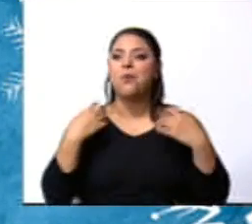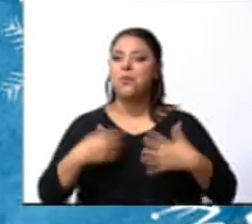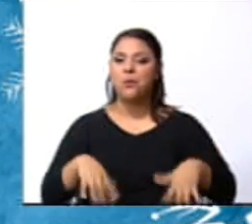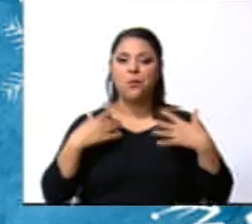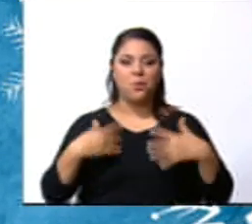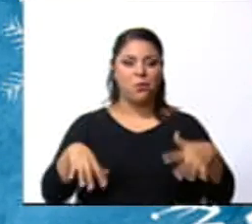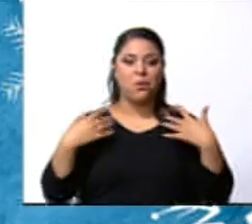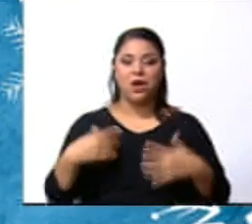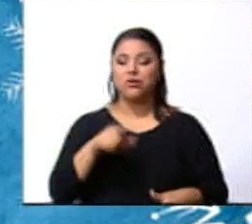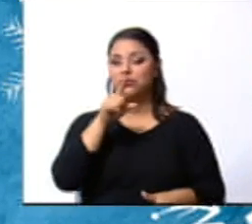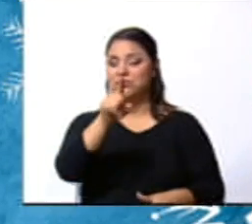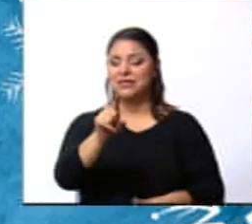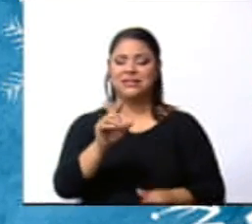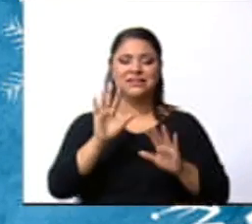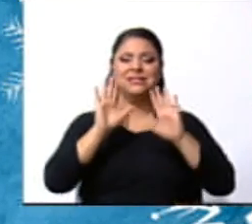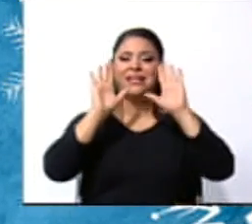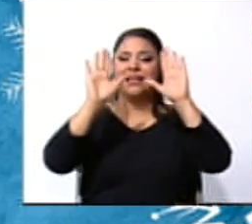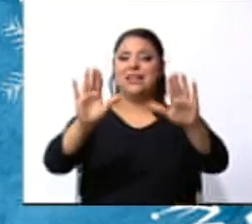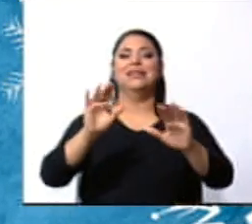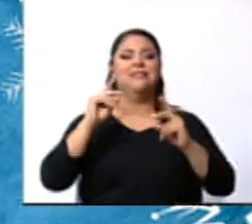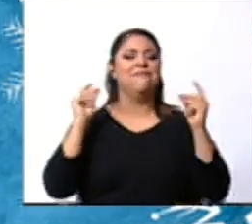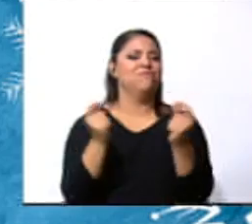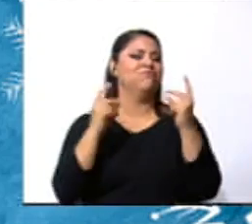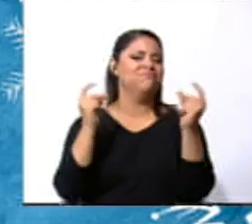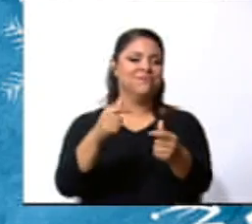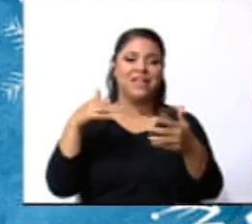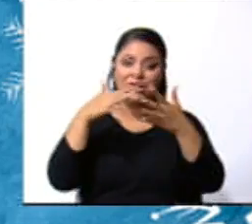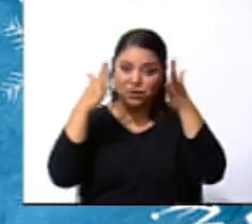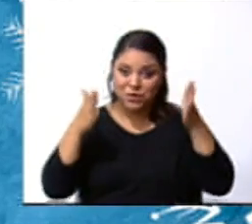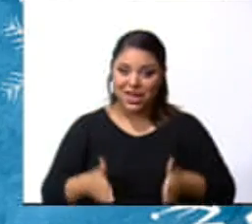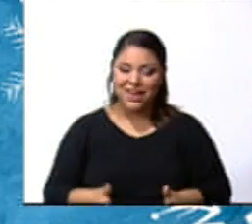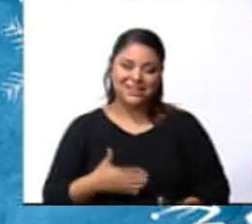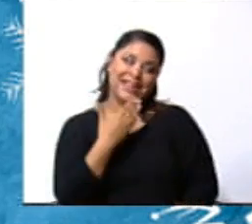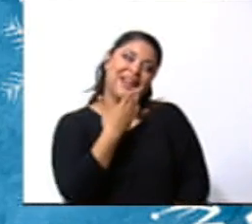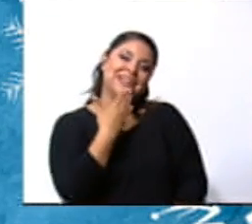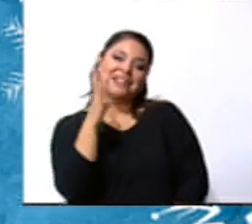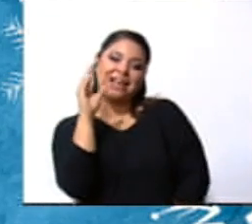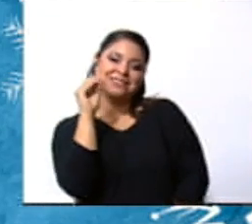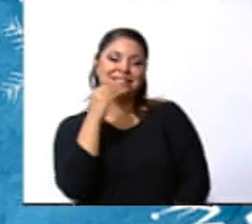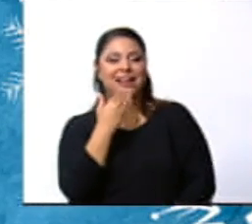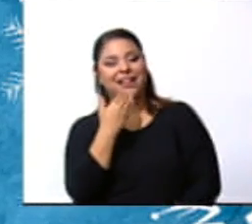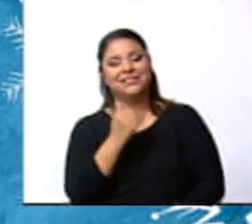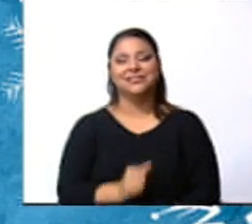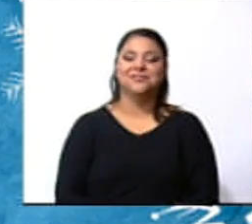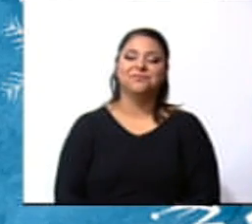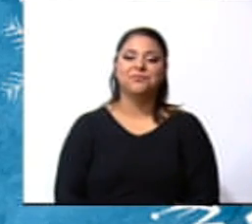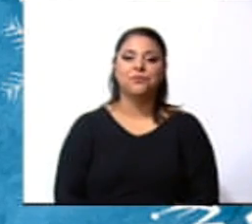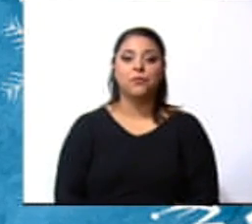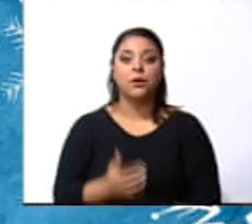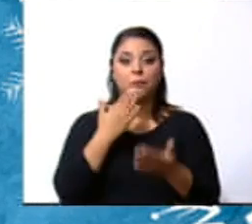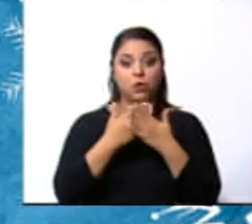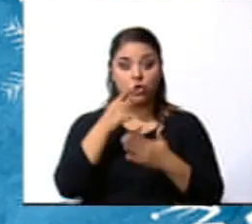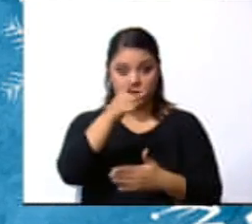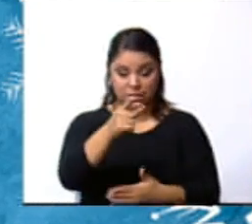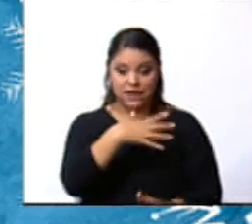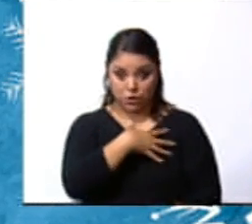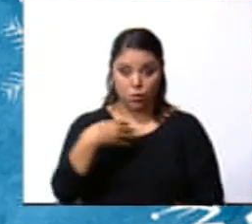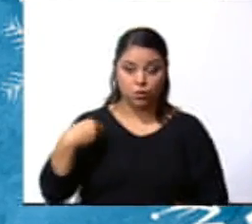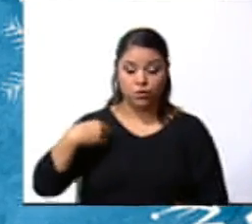you're a really fast student! Thank you! Wow, now do you like to